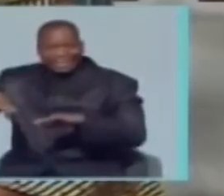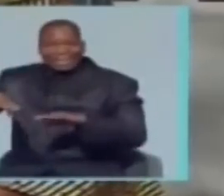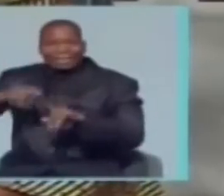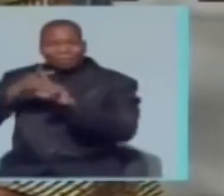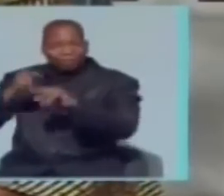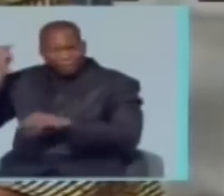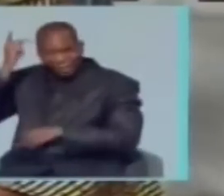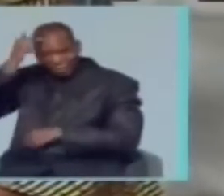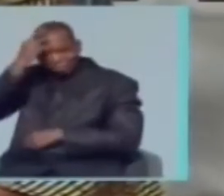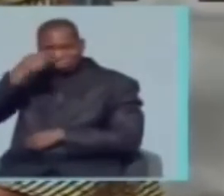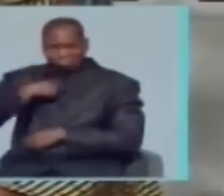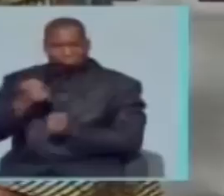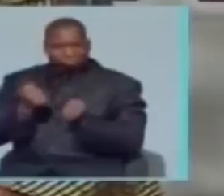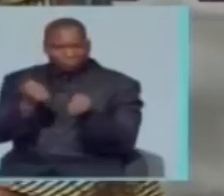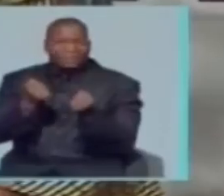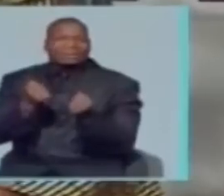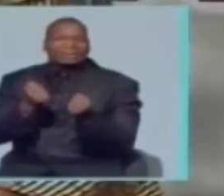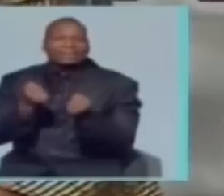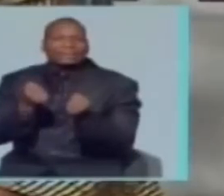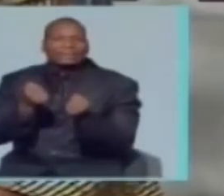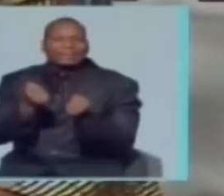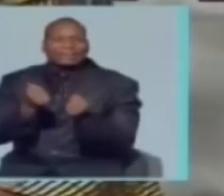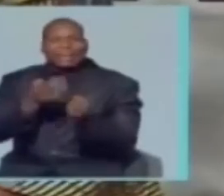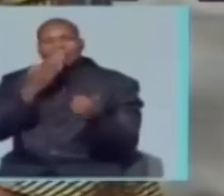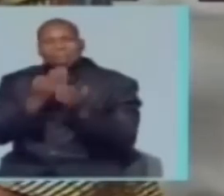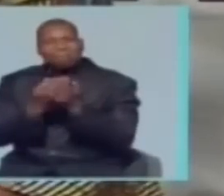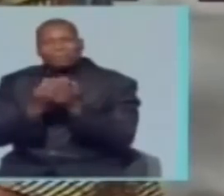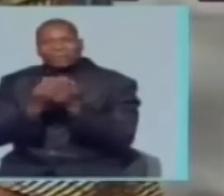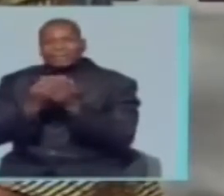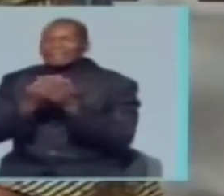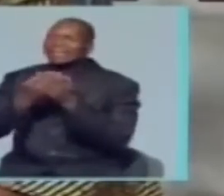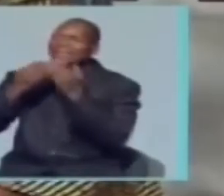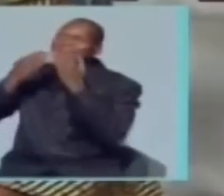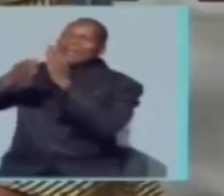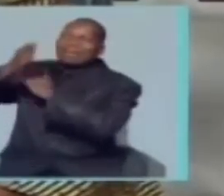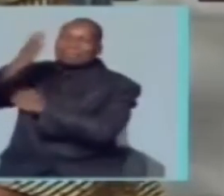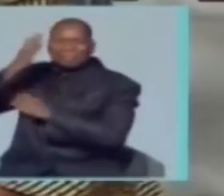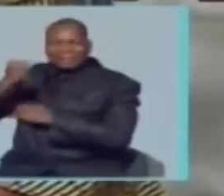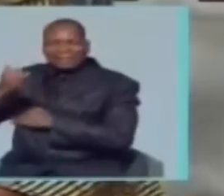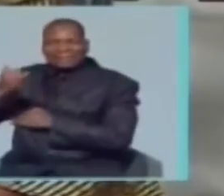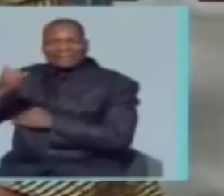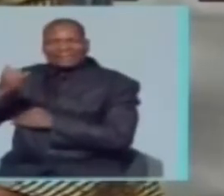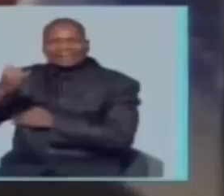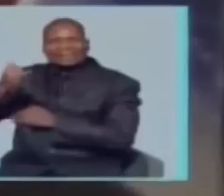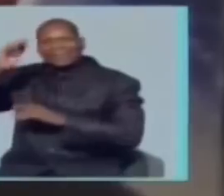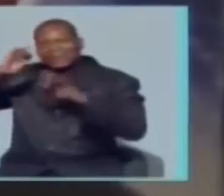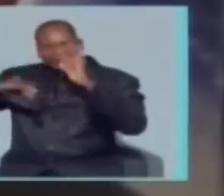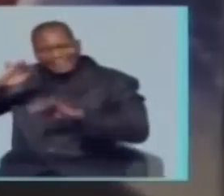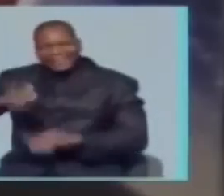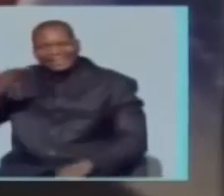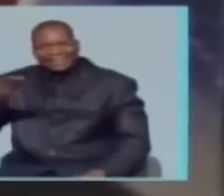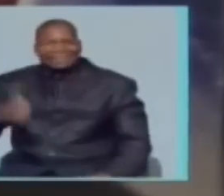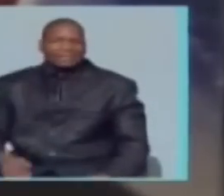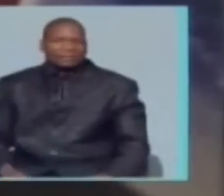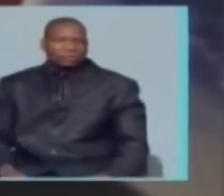So it is a good thing, and we are very, very grateful to God that the rains have finally come. You know that you've